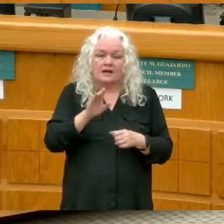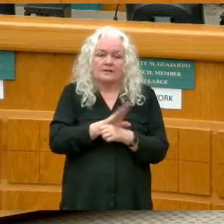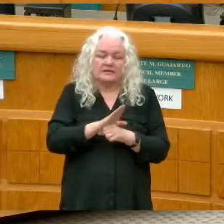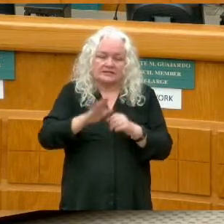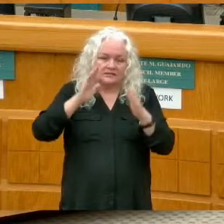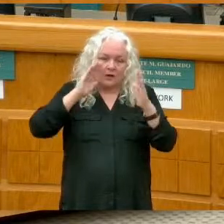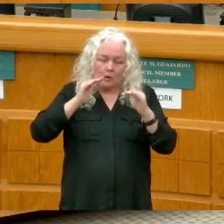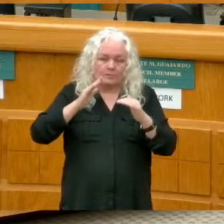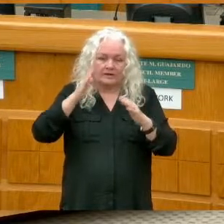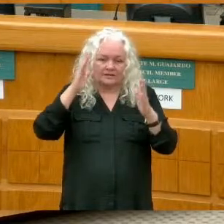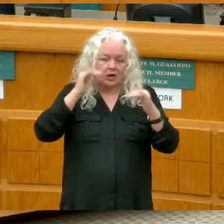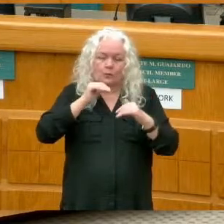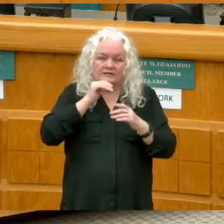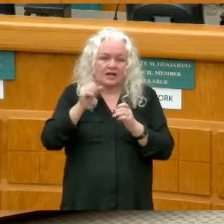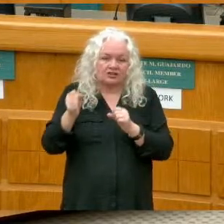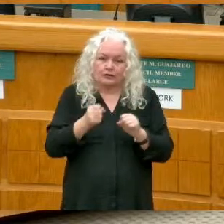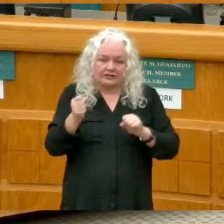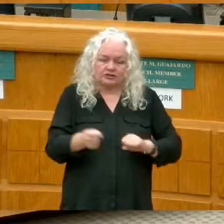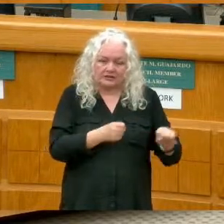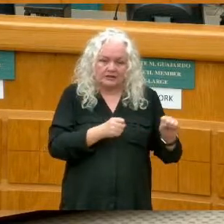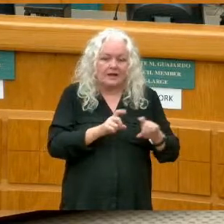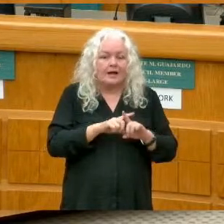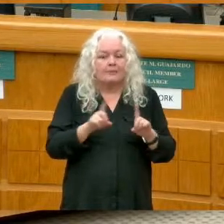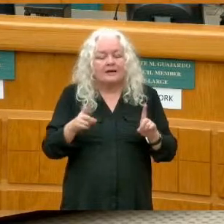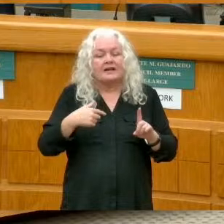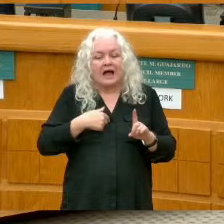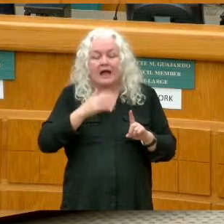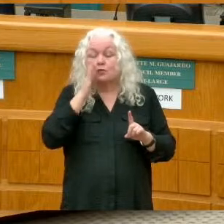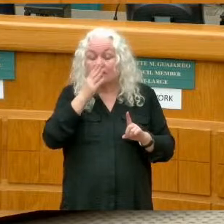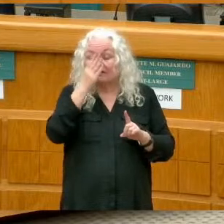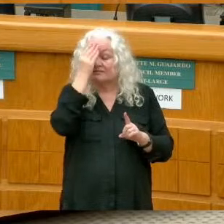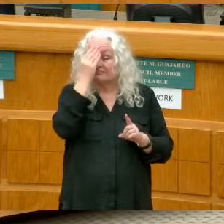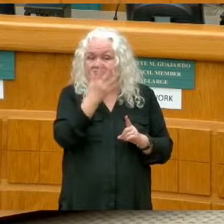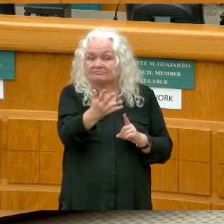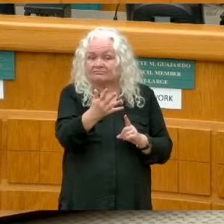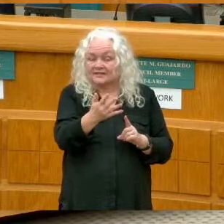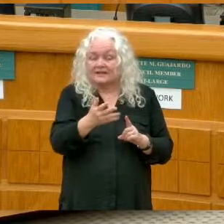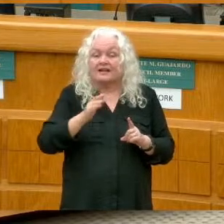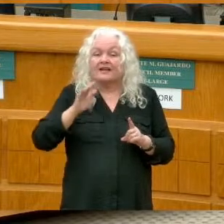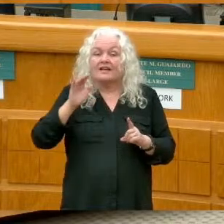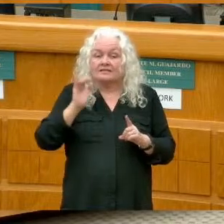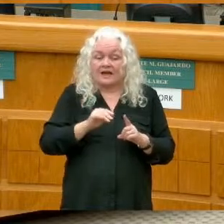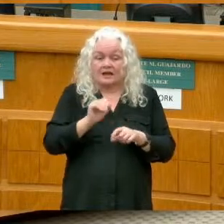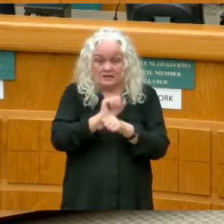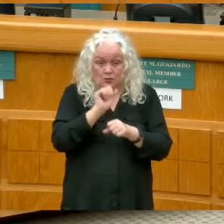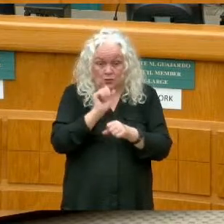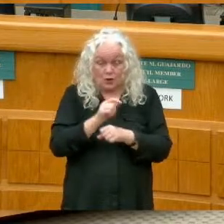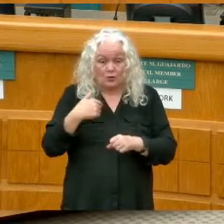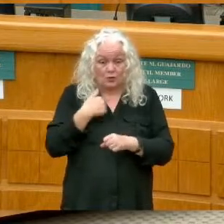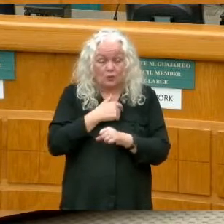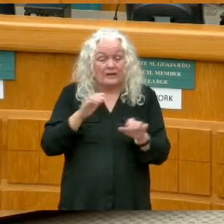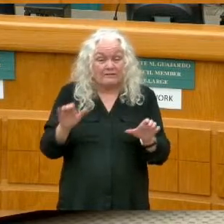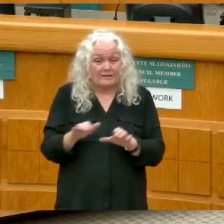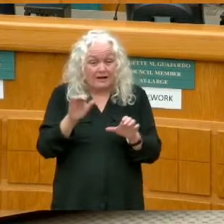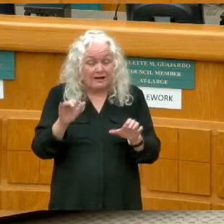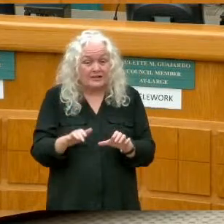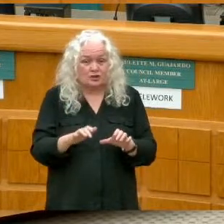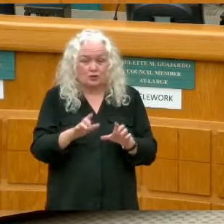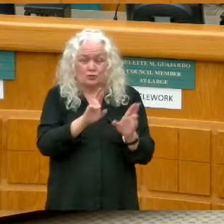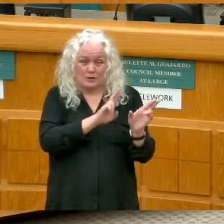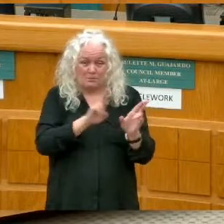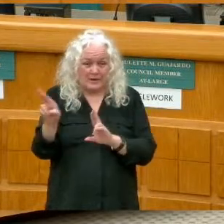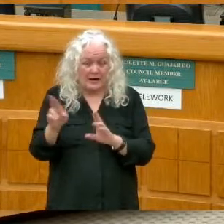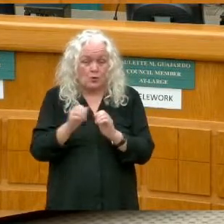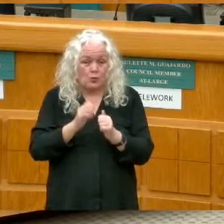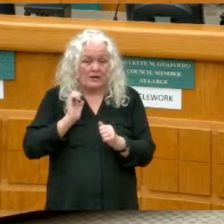of hope, because hope is not a strategy. But I will tell you that the work that we have done to prepare